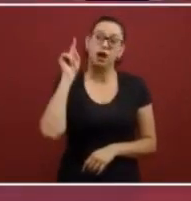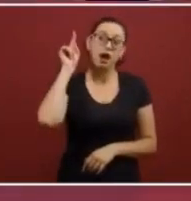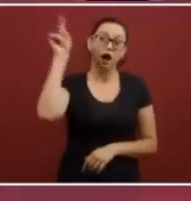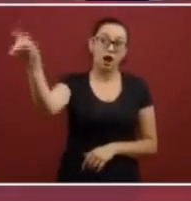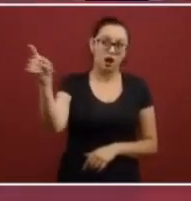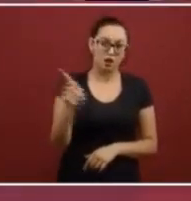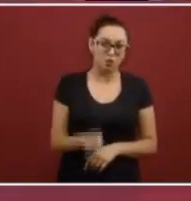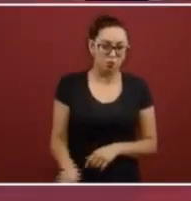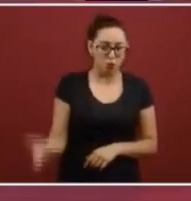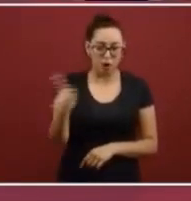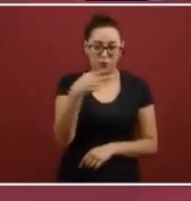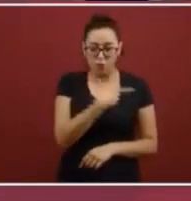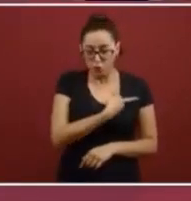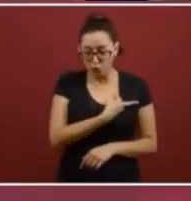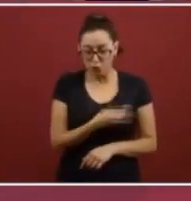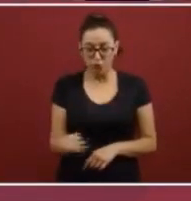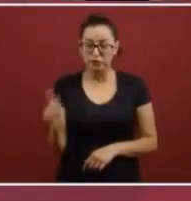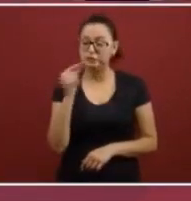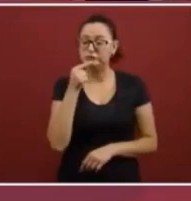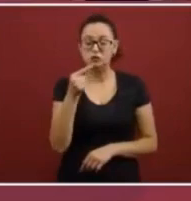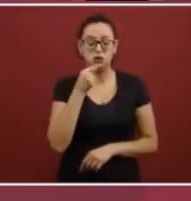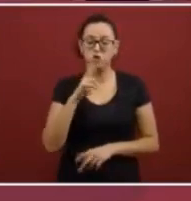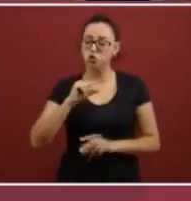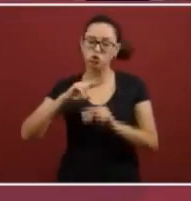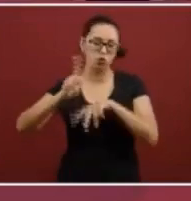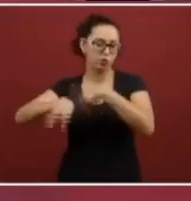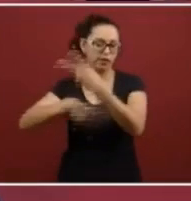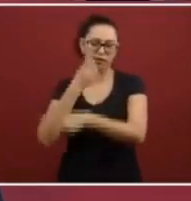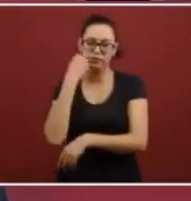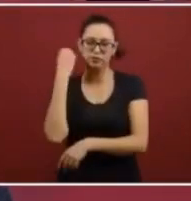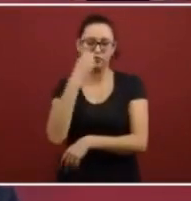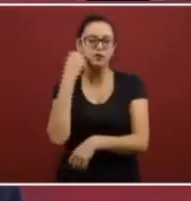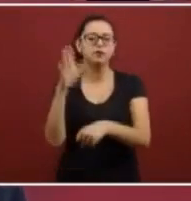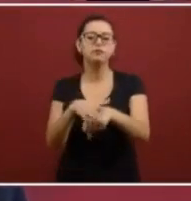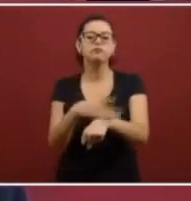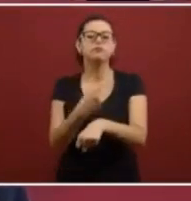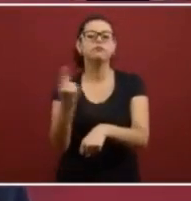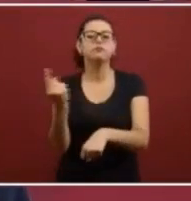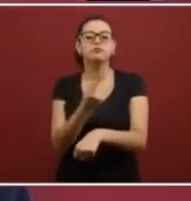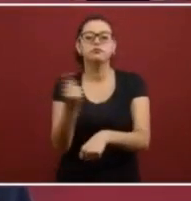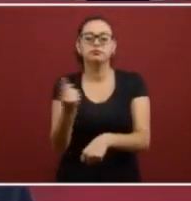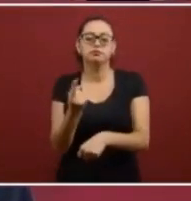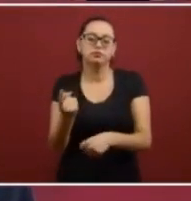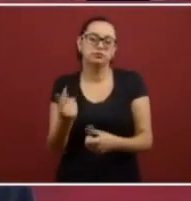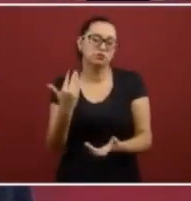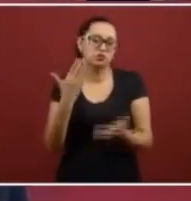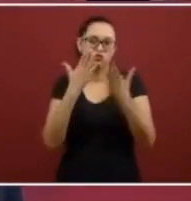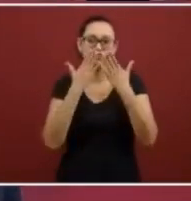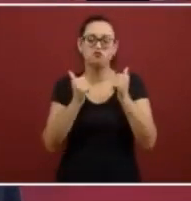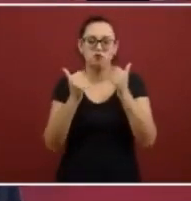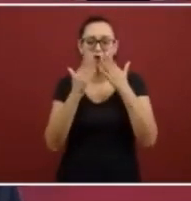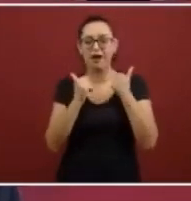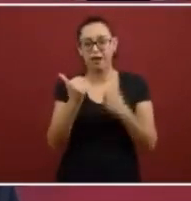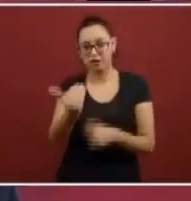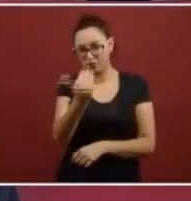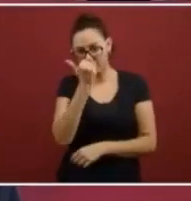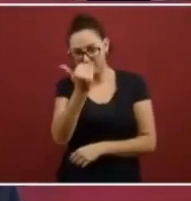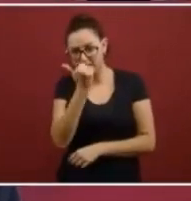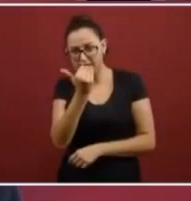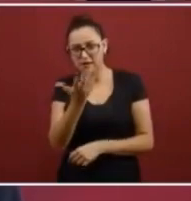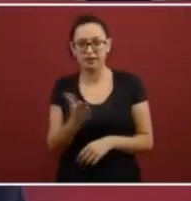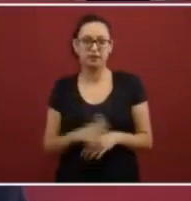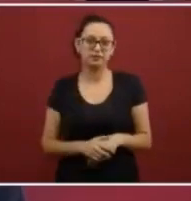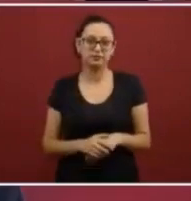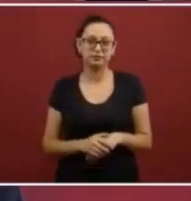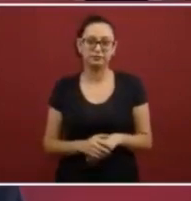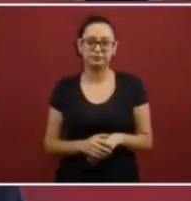podían ir a la escuela, the children could not go to school no tenían alimentos, because they had no tenían que food, ir a